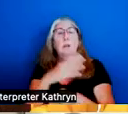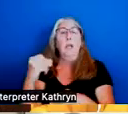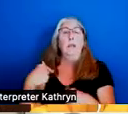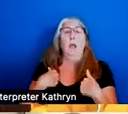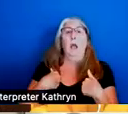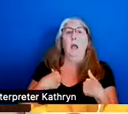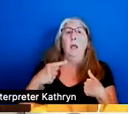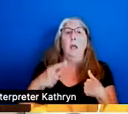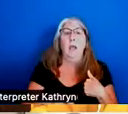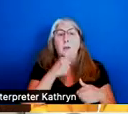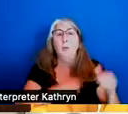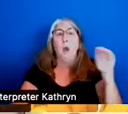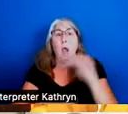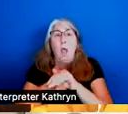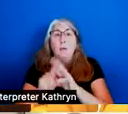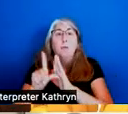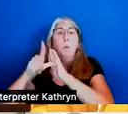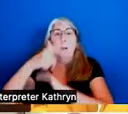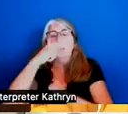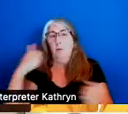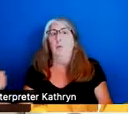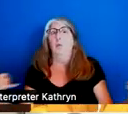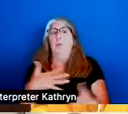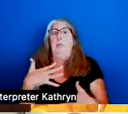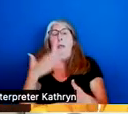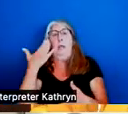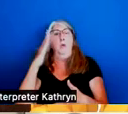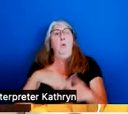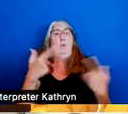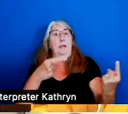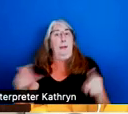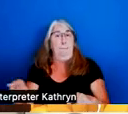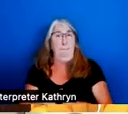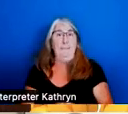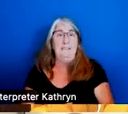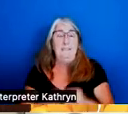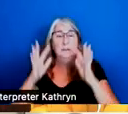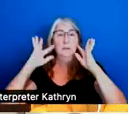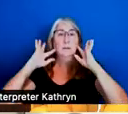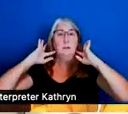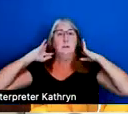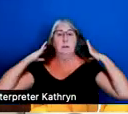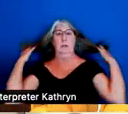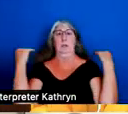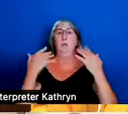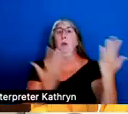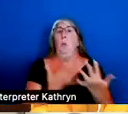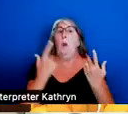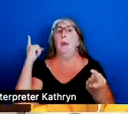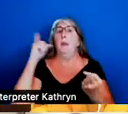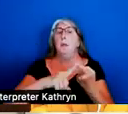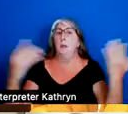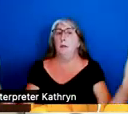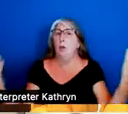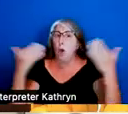to hide for a period of time because I was so scared that I knew what was going to happen. So I waited until it got dark. And